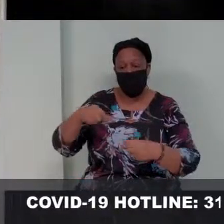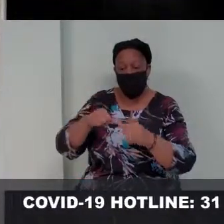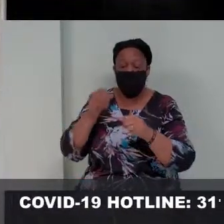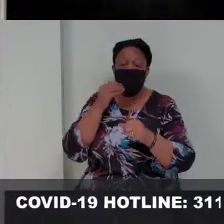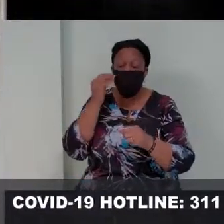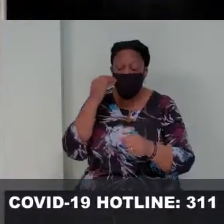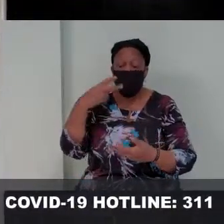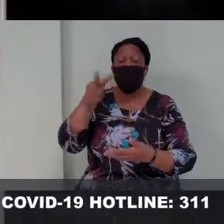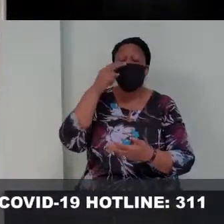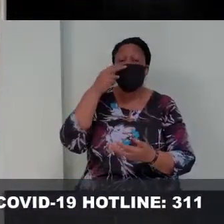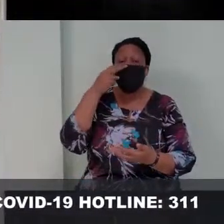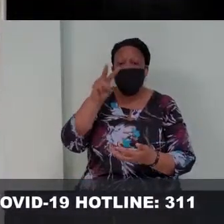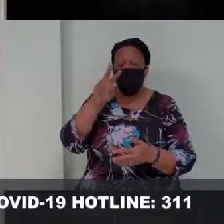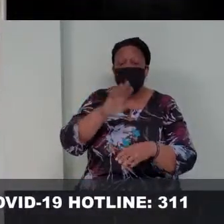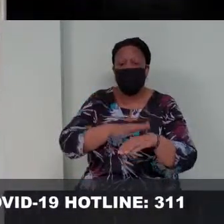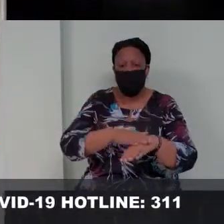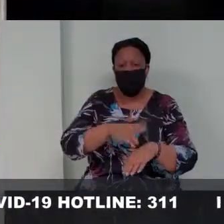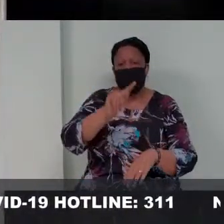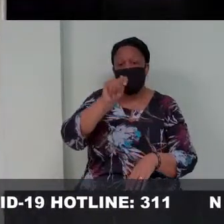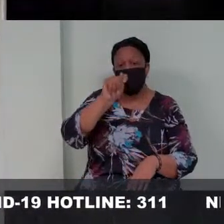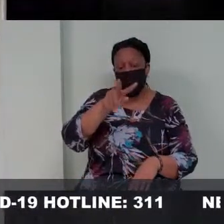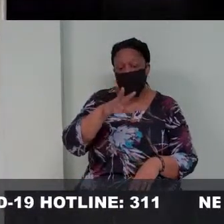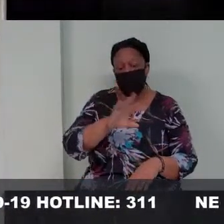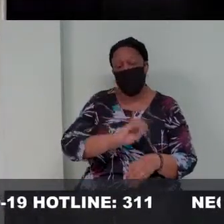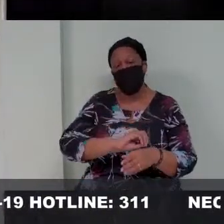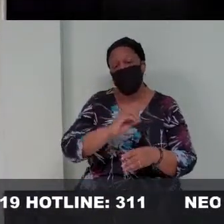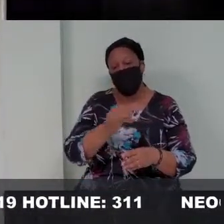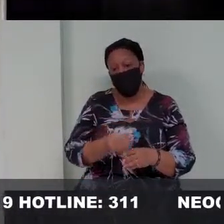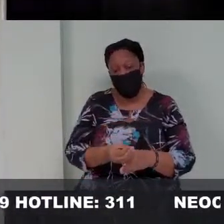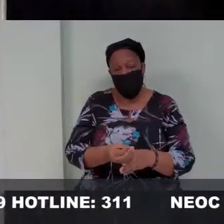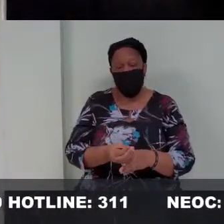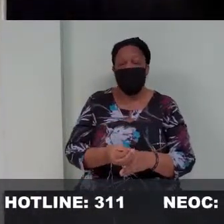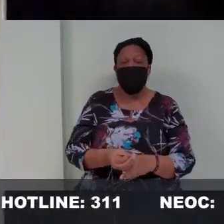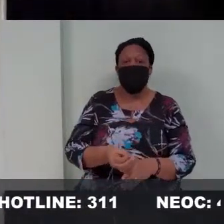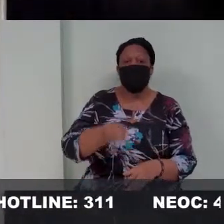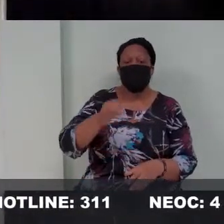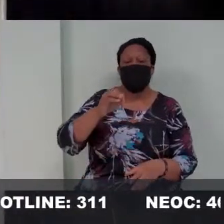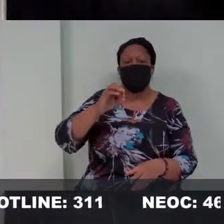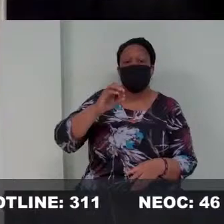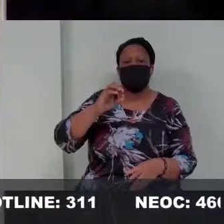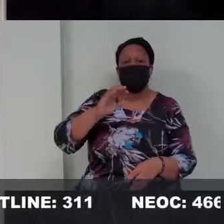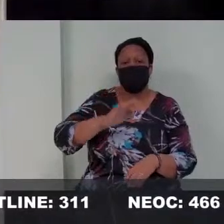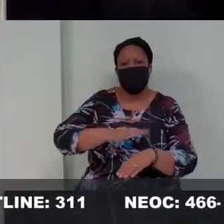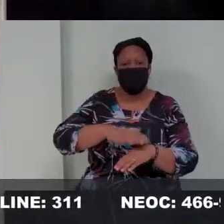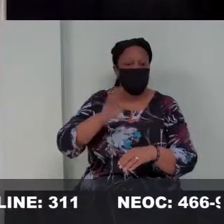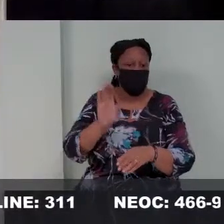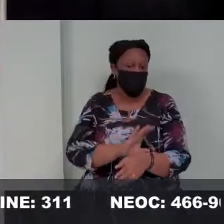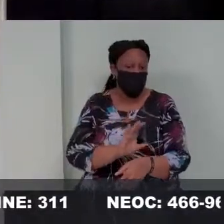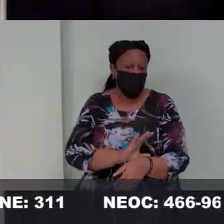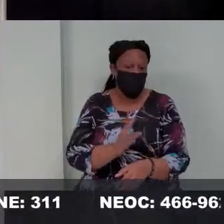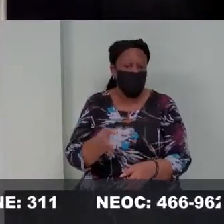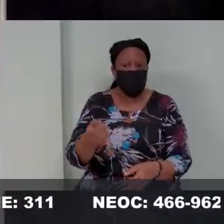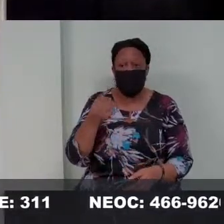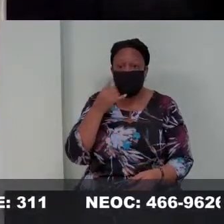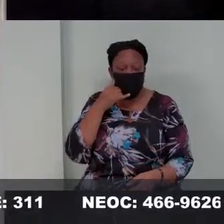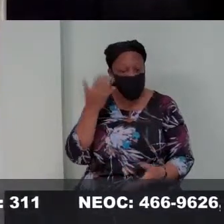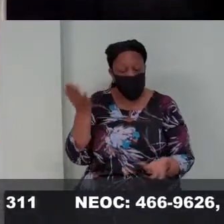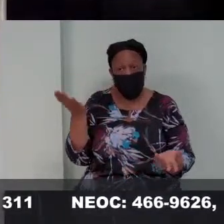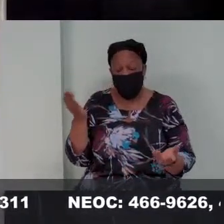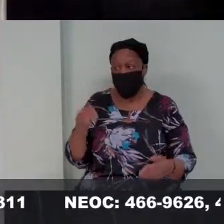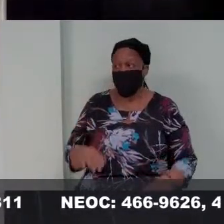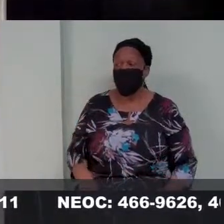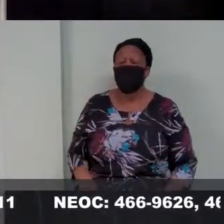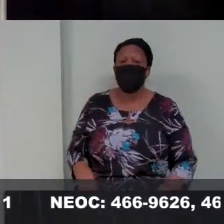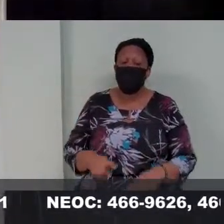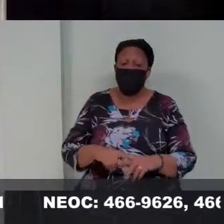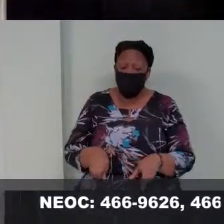all. This indeed is a very difficult decision for all of us, but the health and